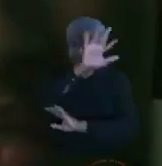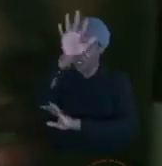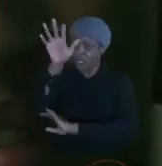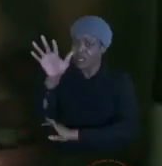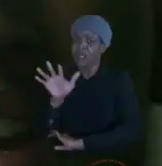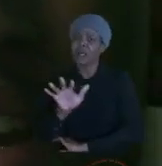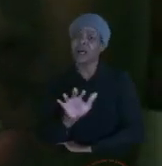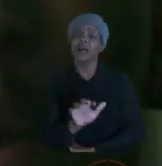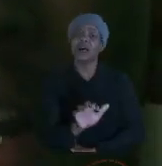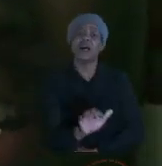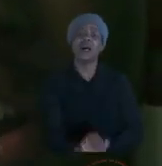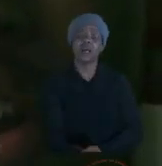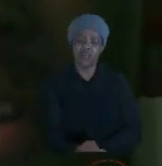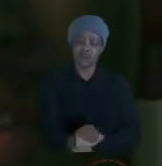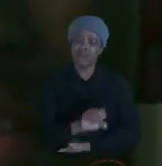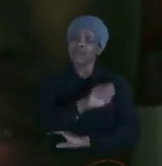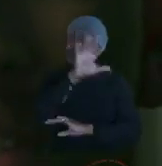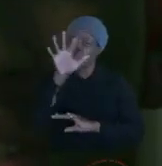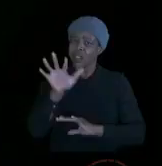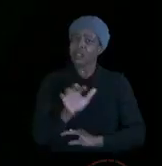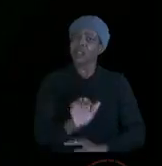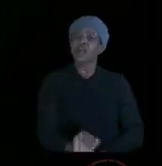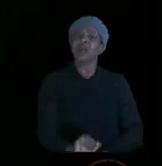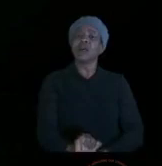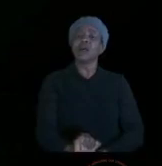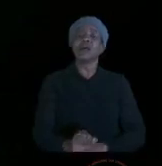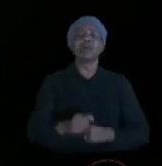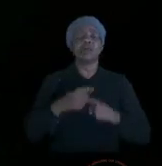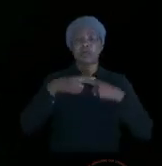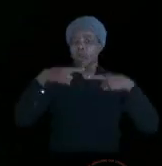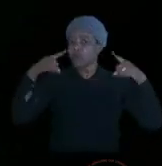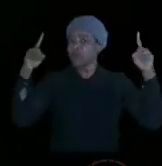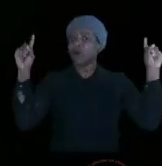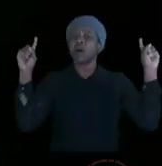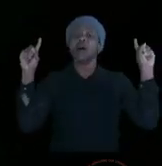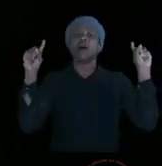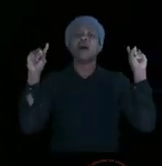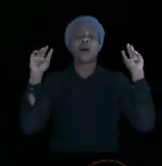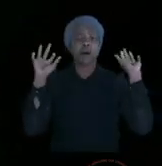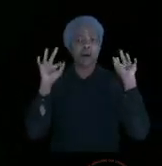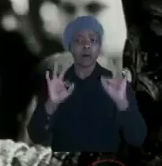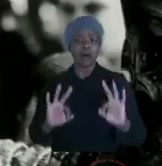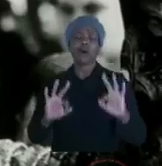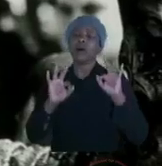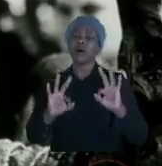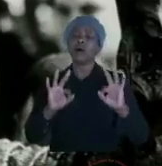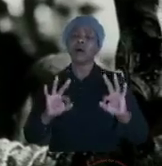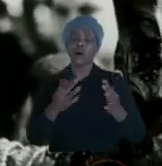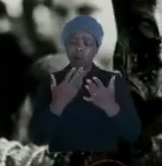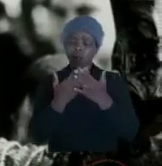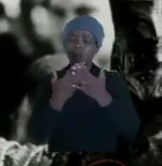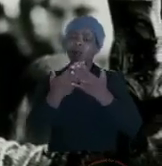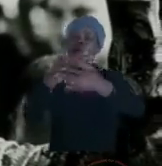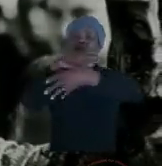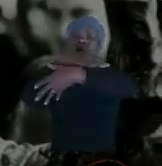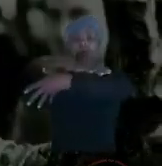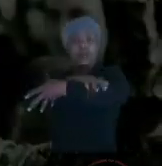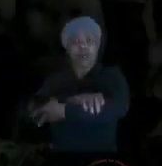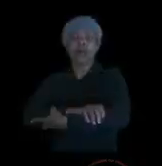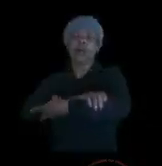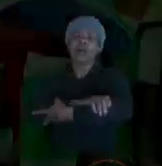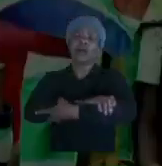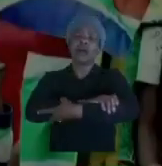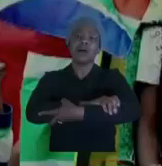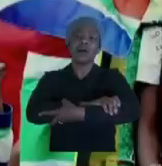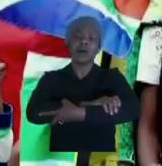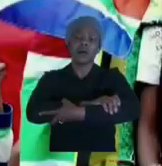Stand up. 20 years. Siwambaneni.